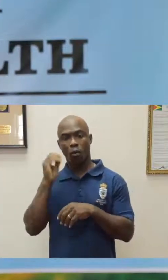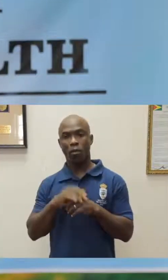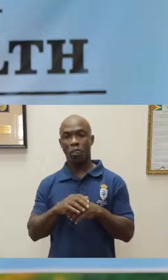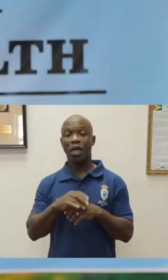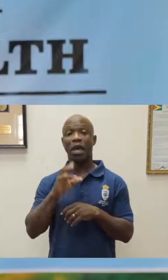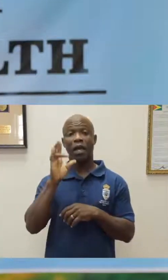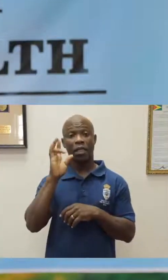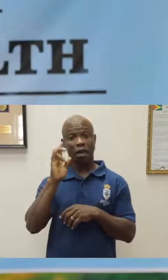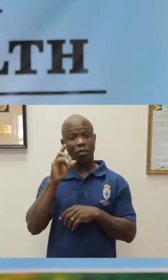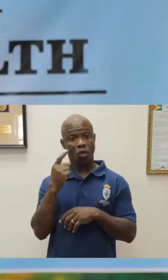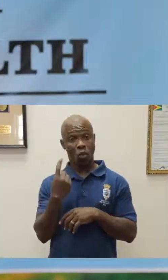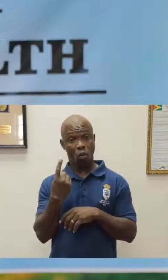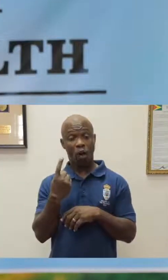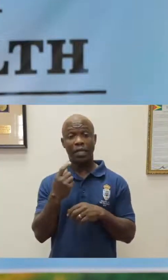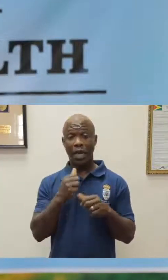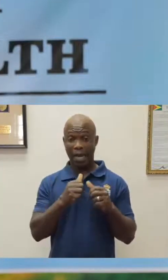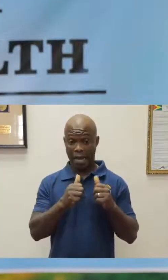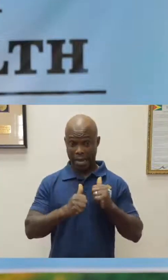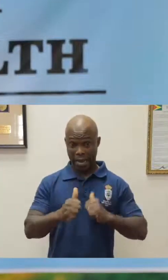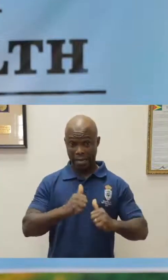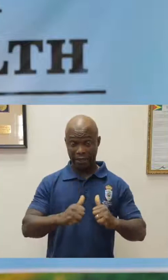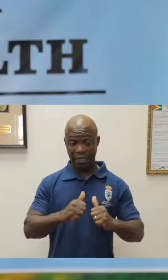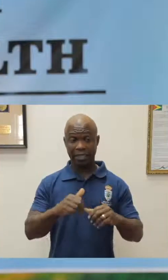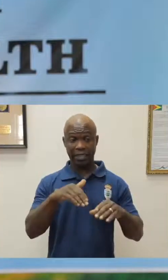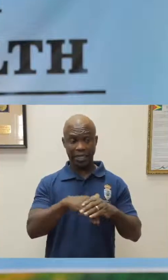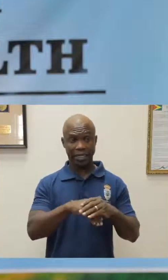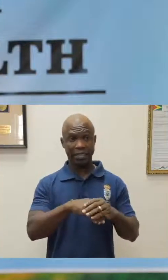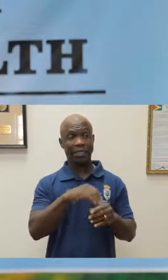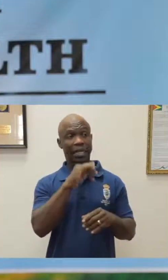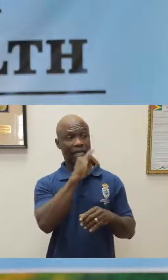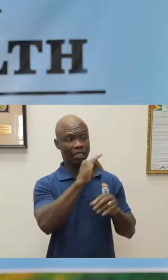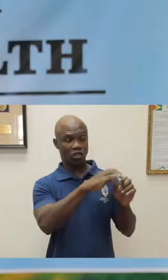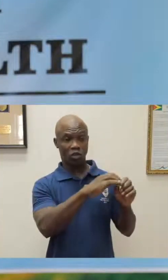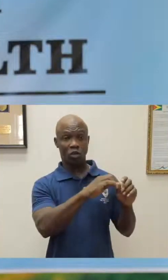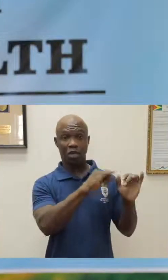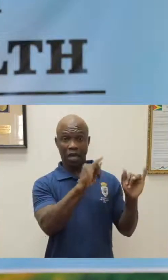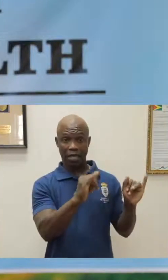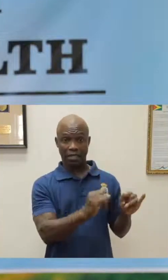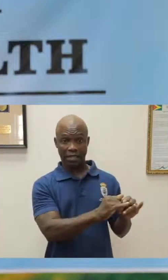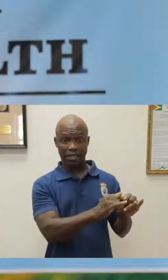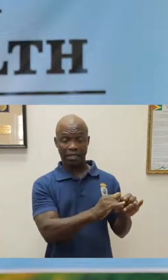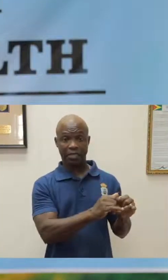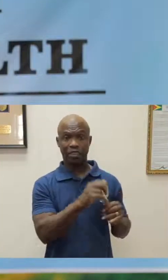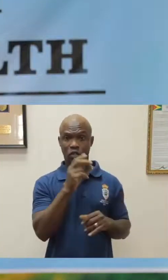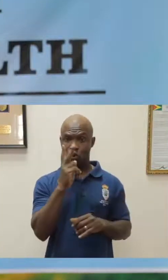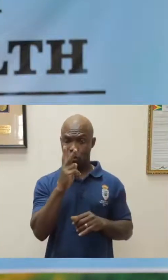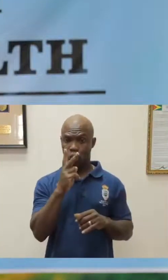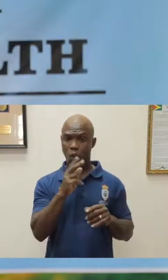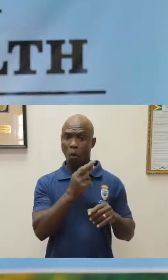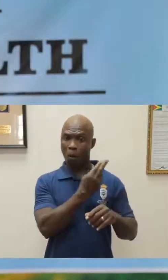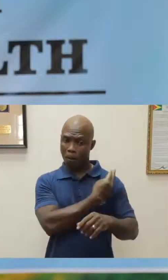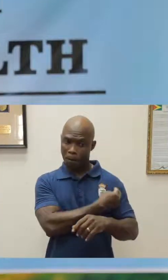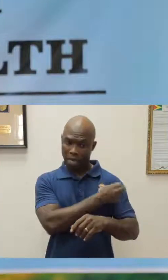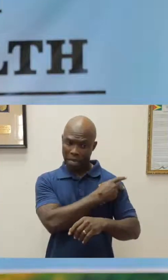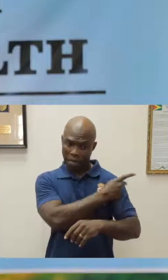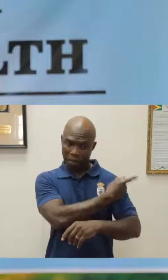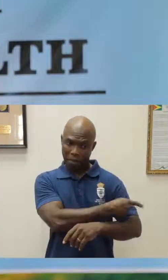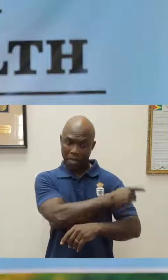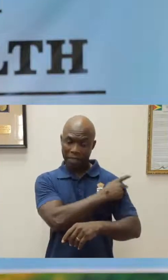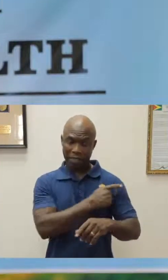71 active cases in institutional isolation, 2 patients in the